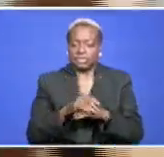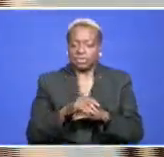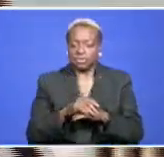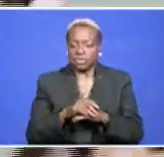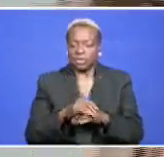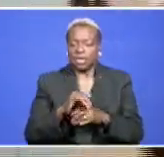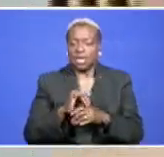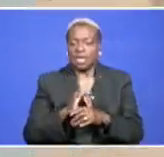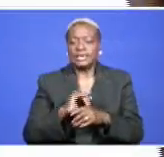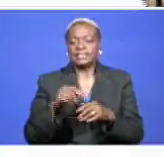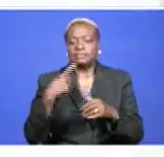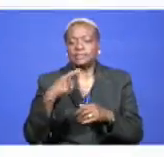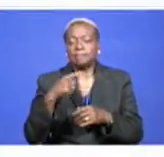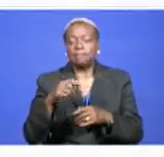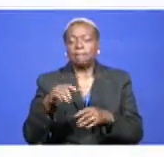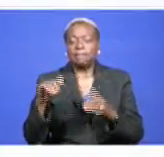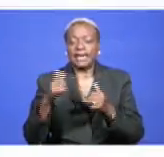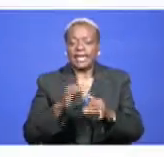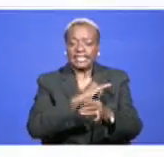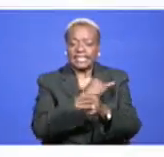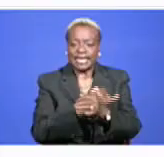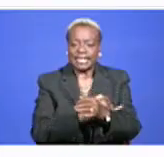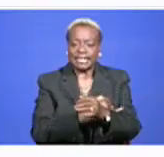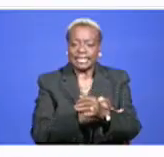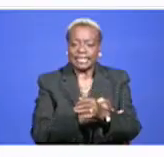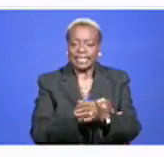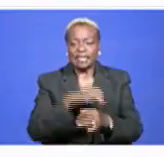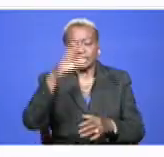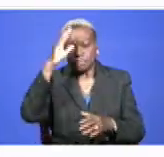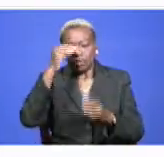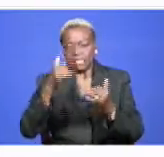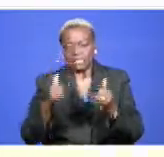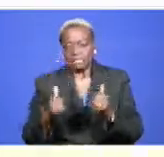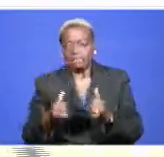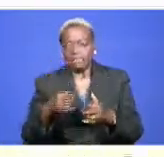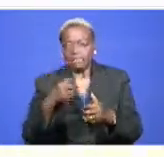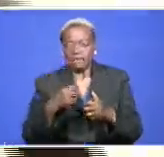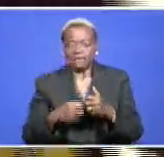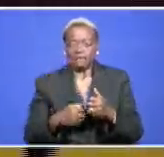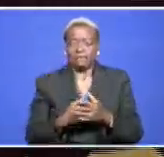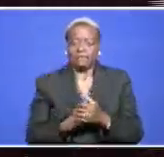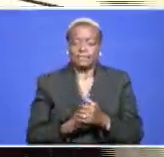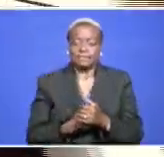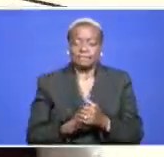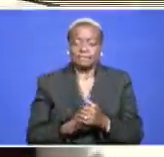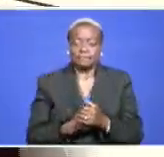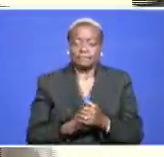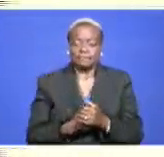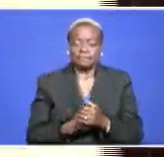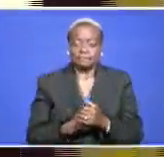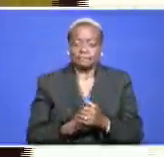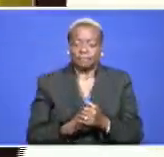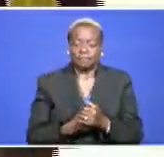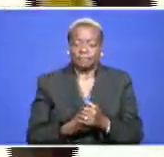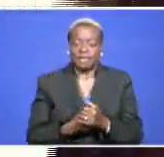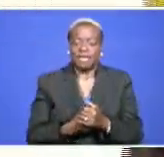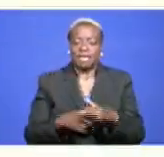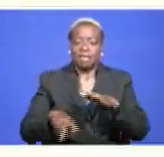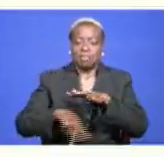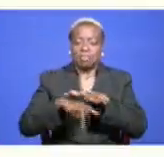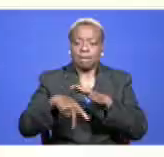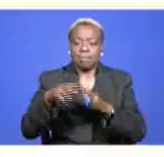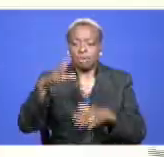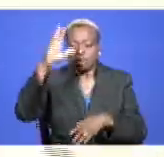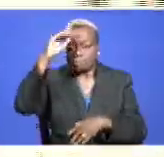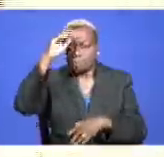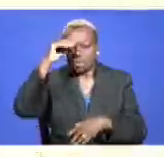play intense, you know. The guys come out, they play tough. I think we'll be able to come away with the win. Opener in the primary boys division, a good one